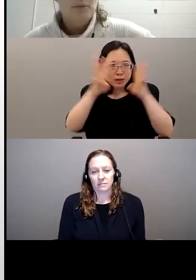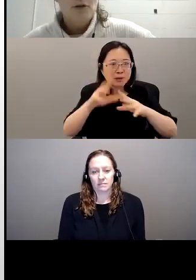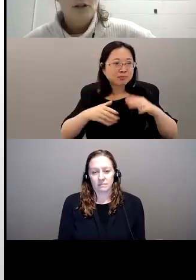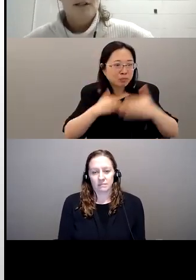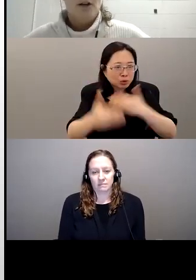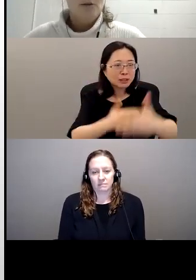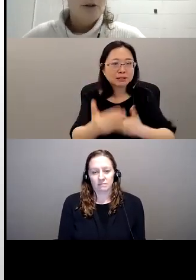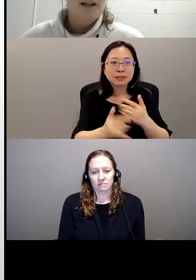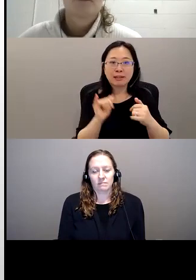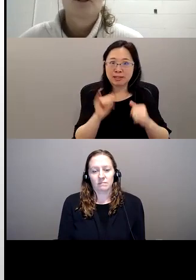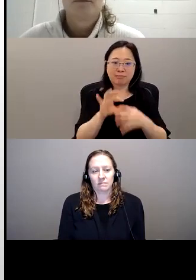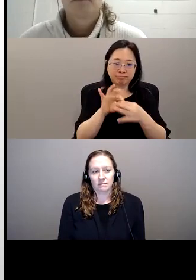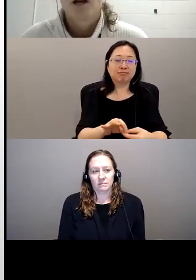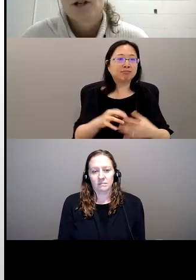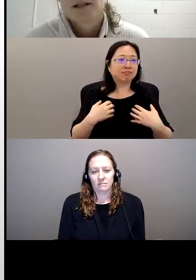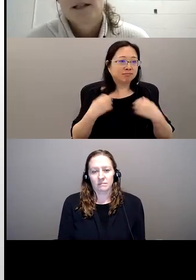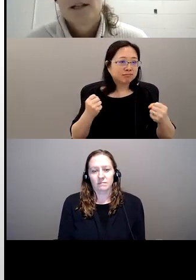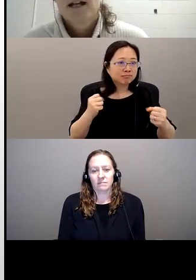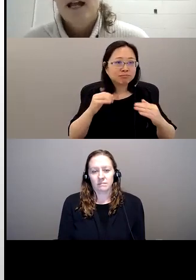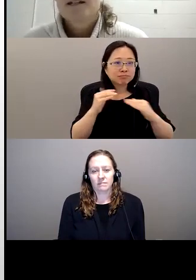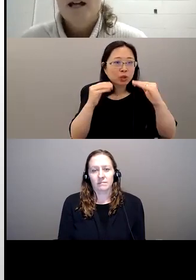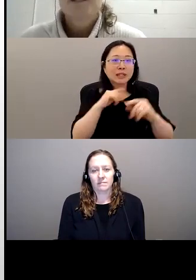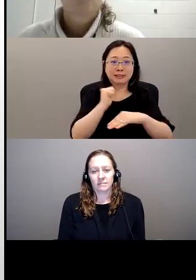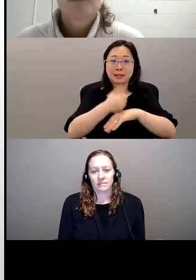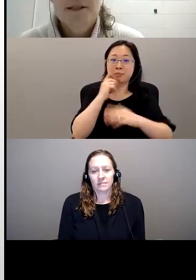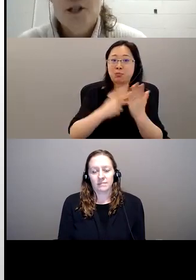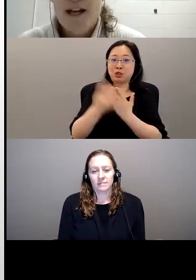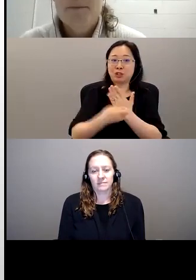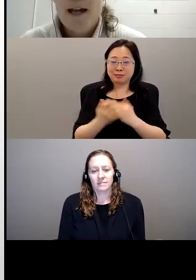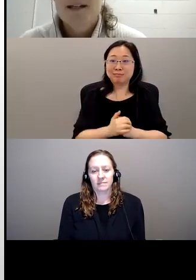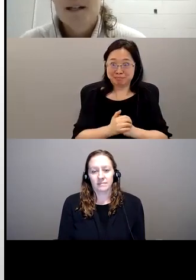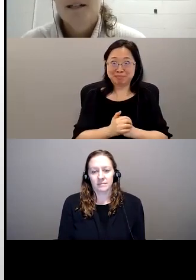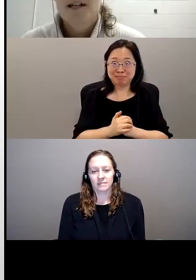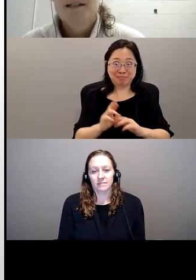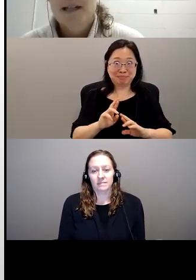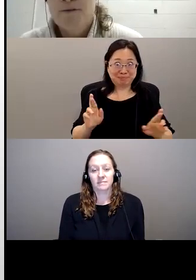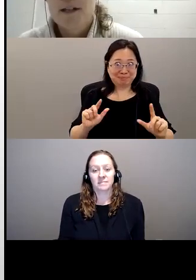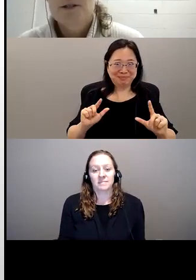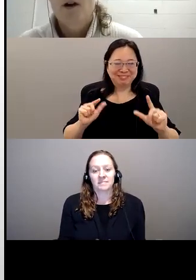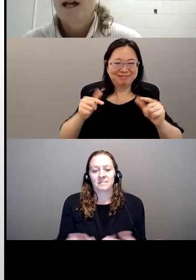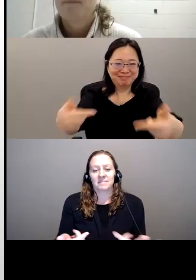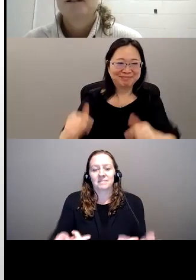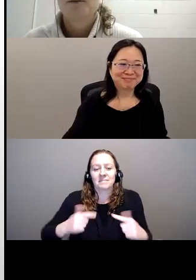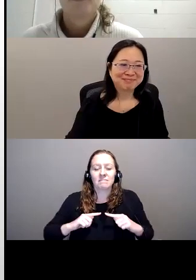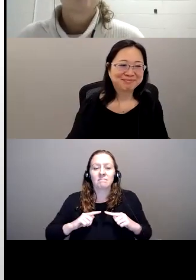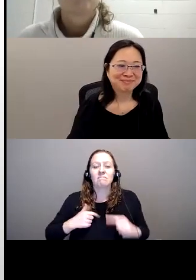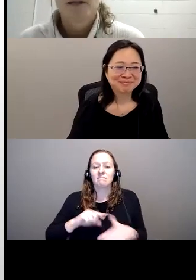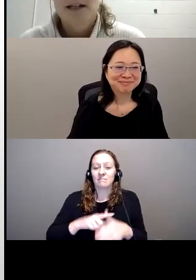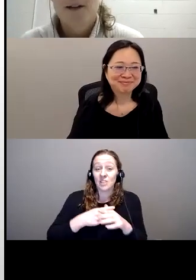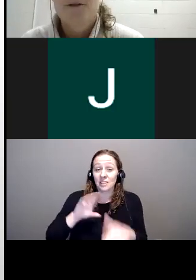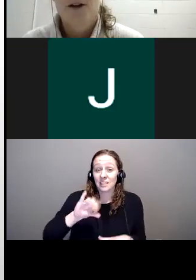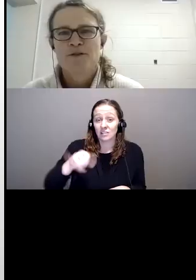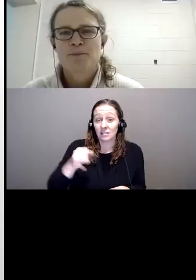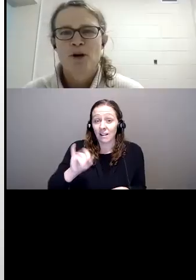Justice Approaches to Elder Abuse and Mistreatment Project. And I started in CJI back in 1997. So I happened to be here at the